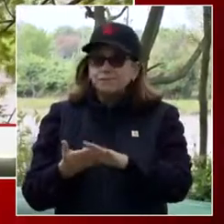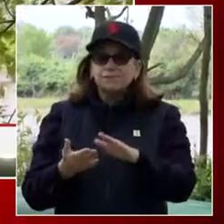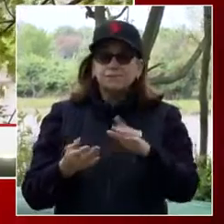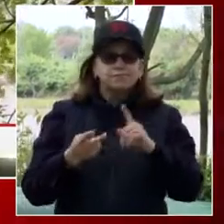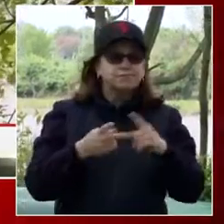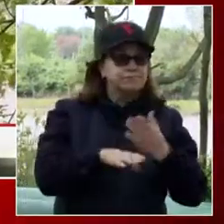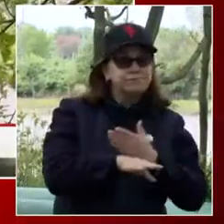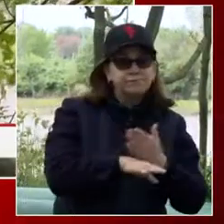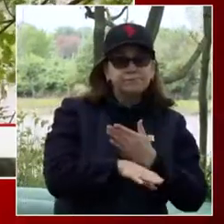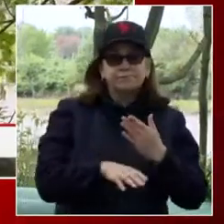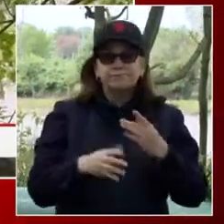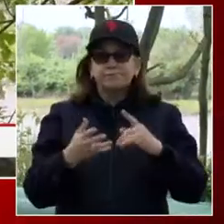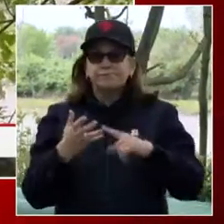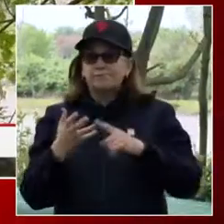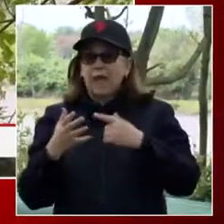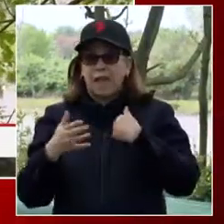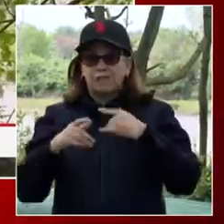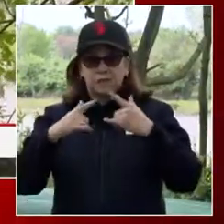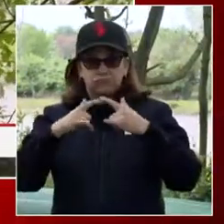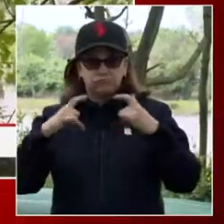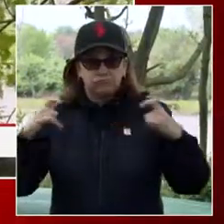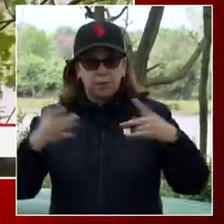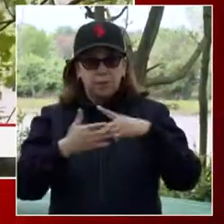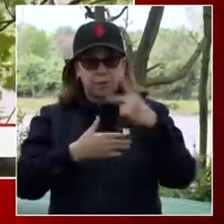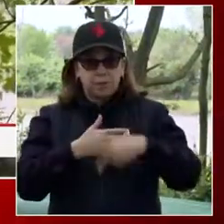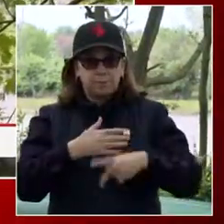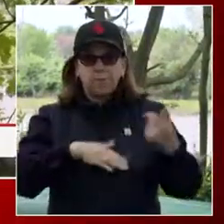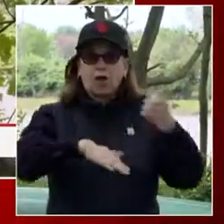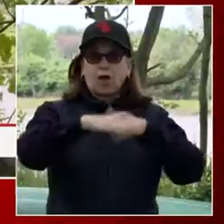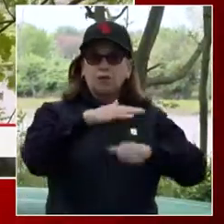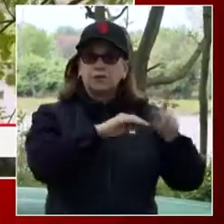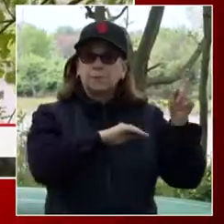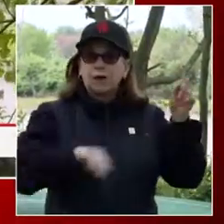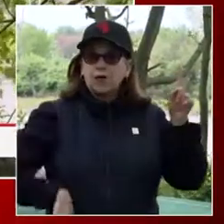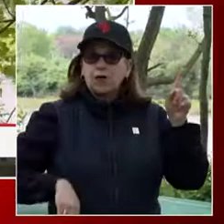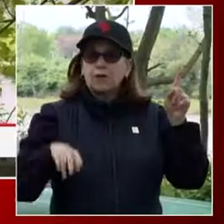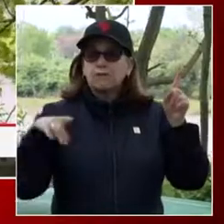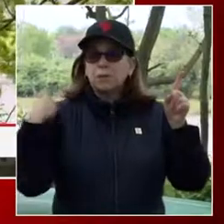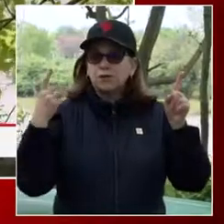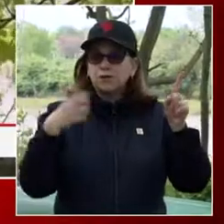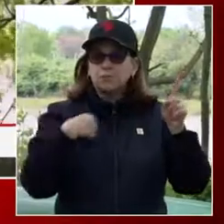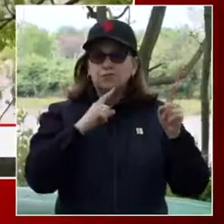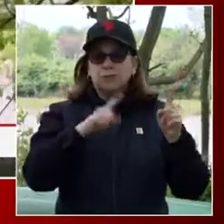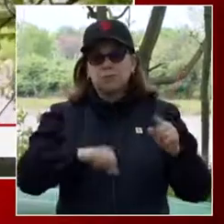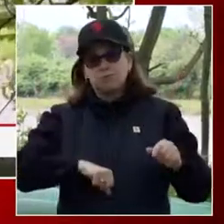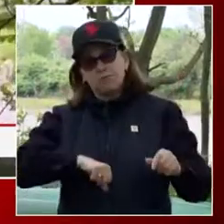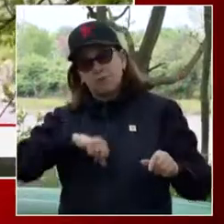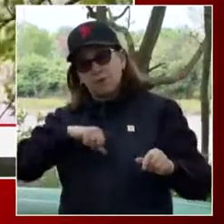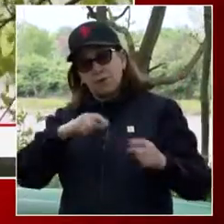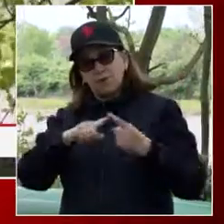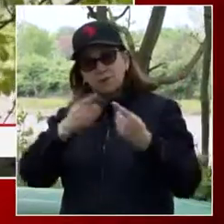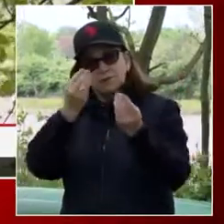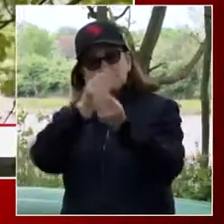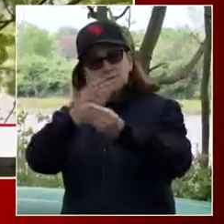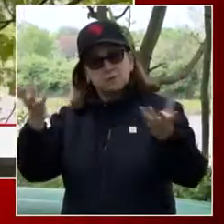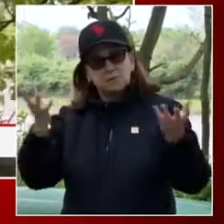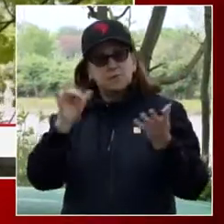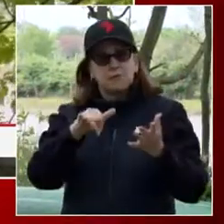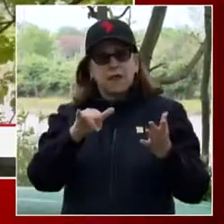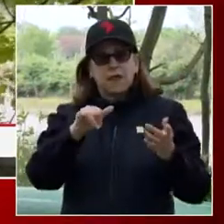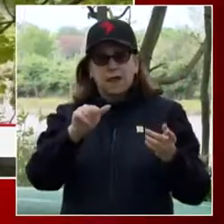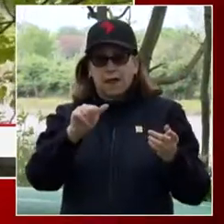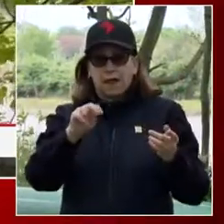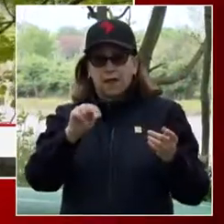of initiatives under the mayor that has helped clean up the river. And I'm proud to say that the Anacostia River is cleaner than it's been in over